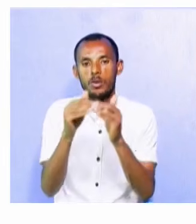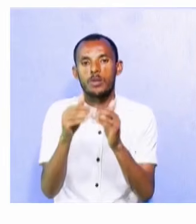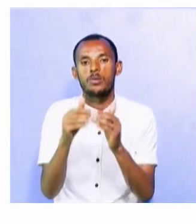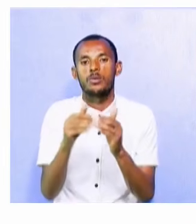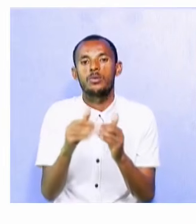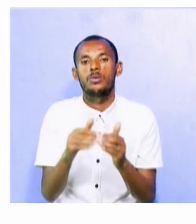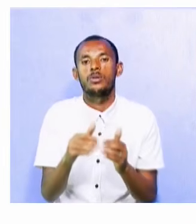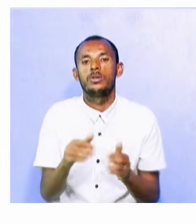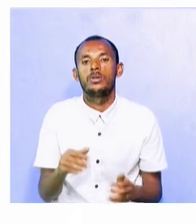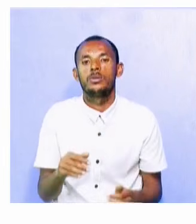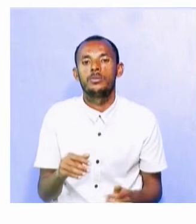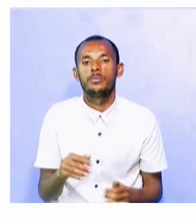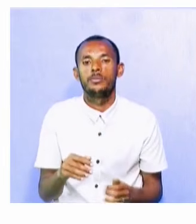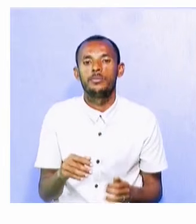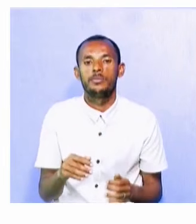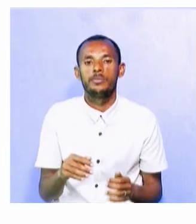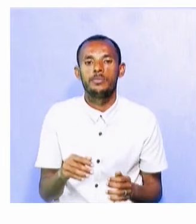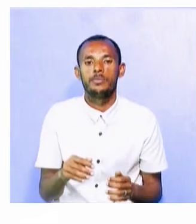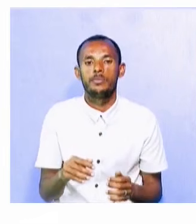tanker is